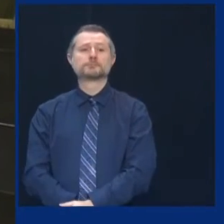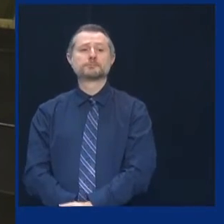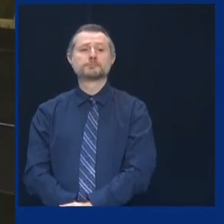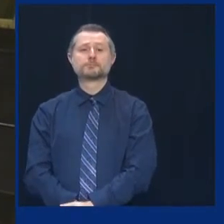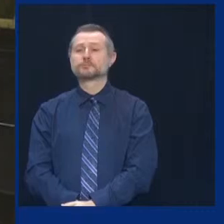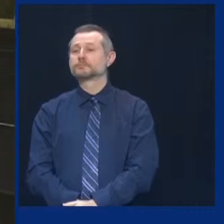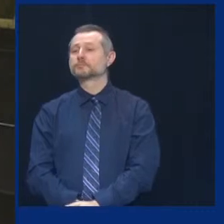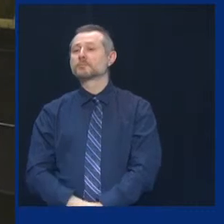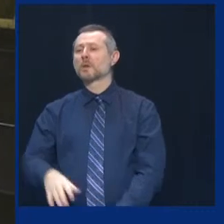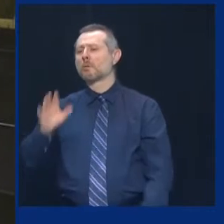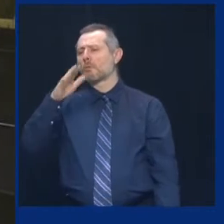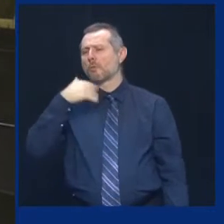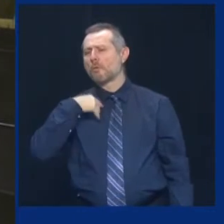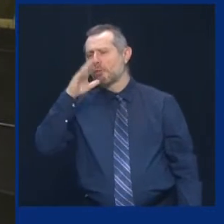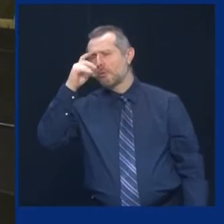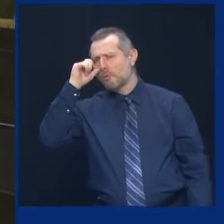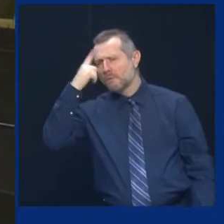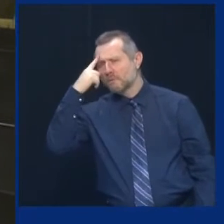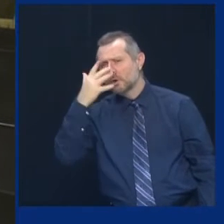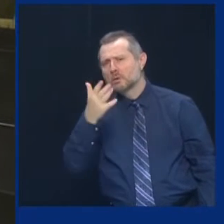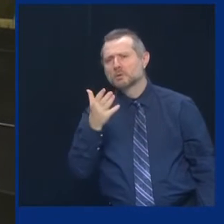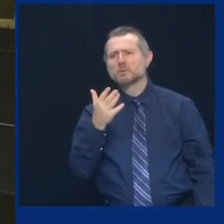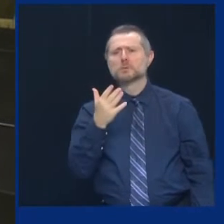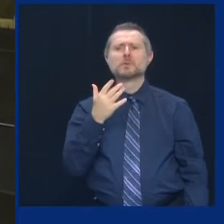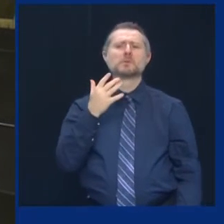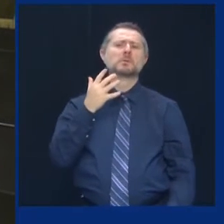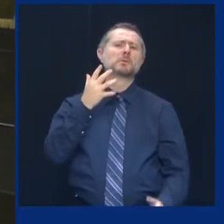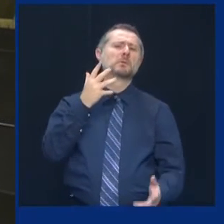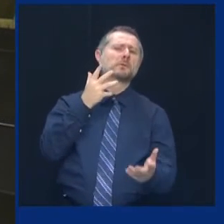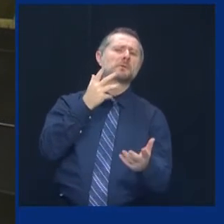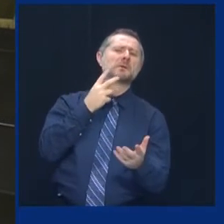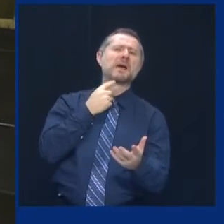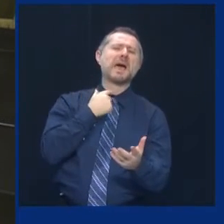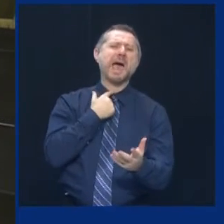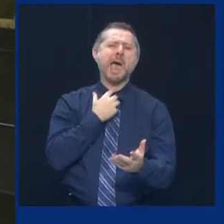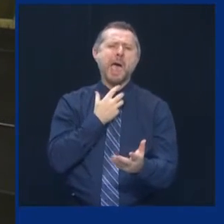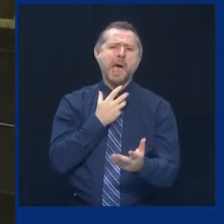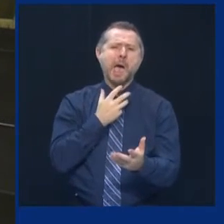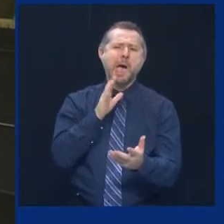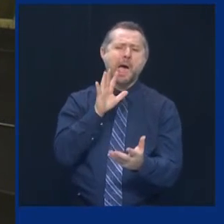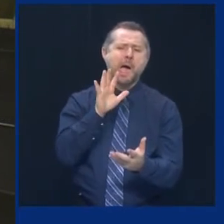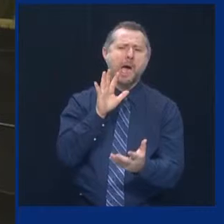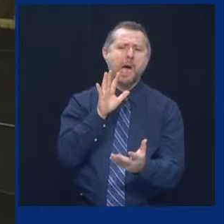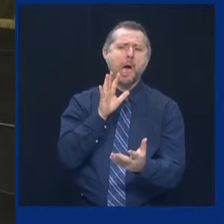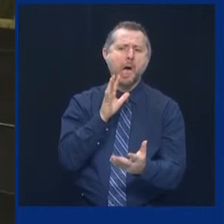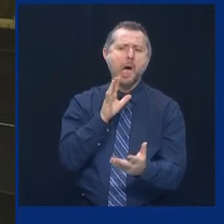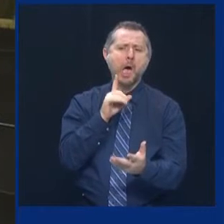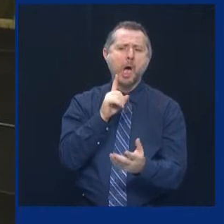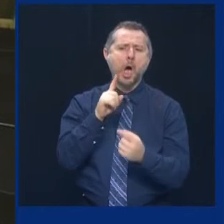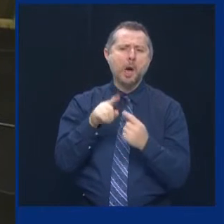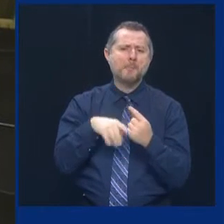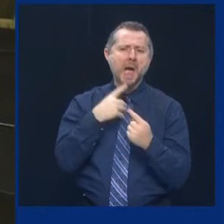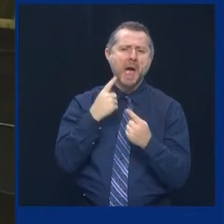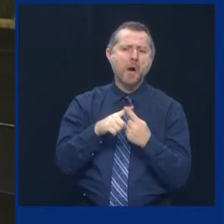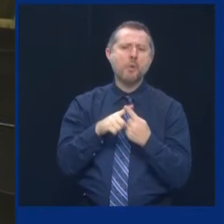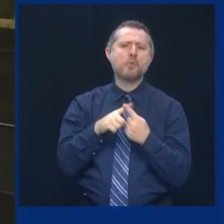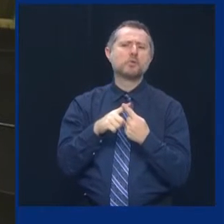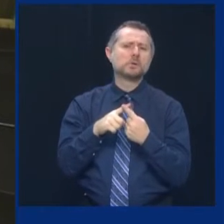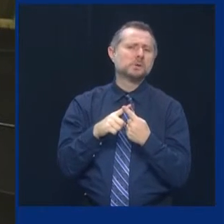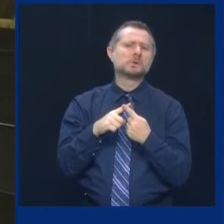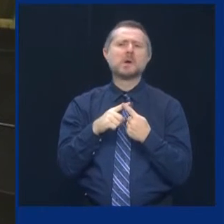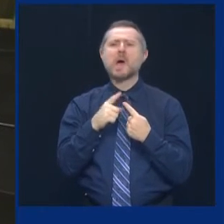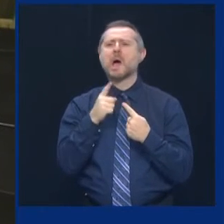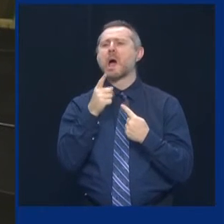Hey, Governor, you've talked about the flights from Great Britain. In the past,